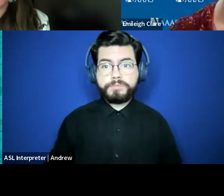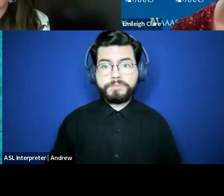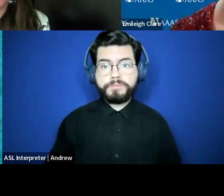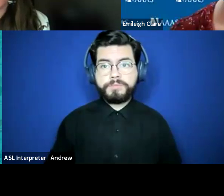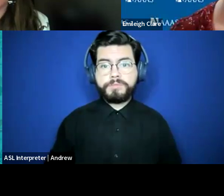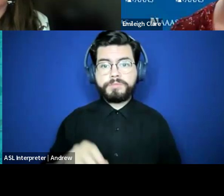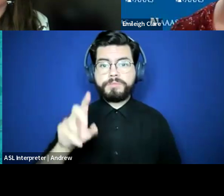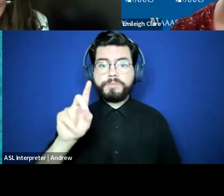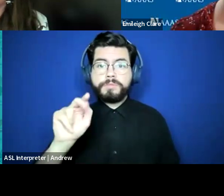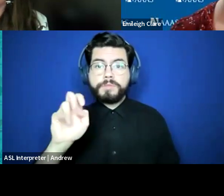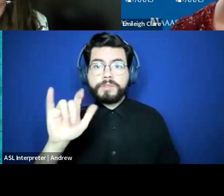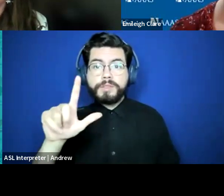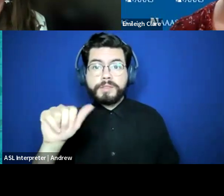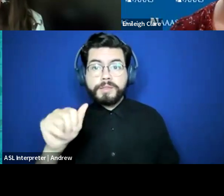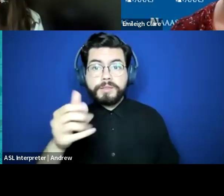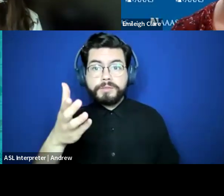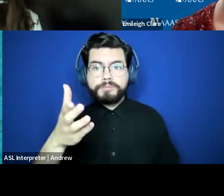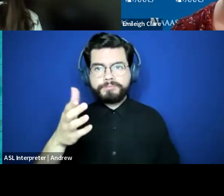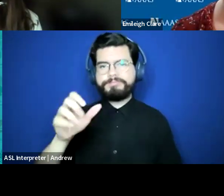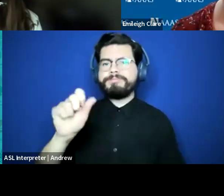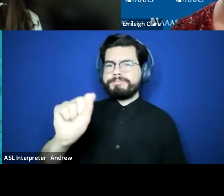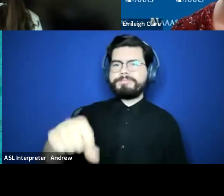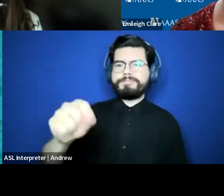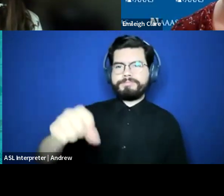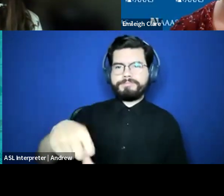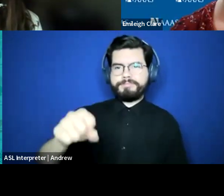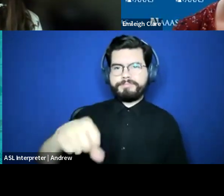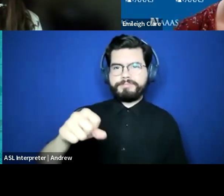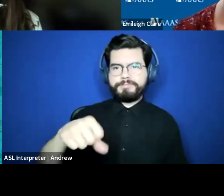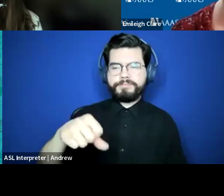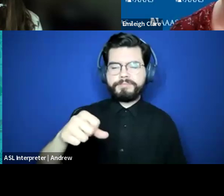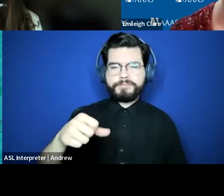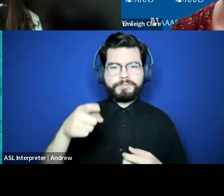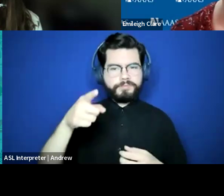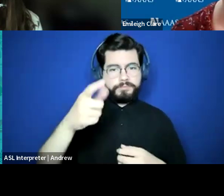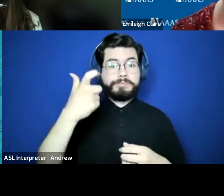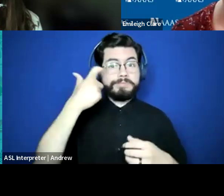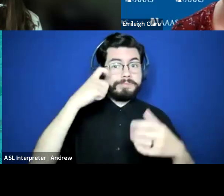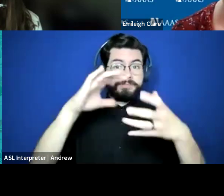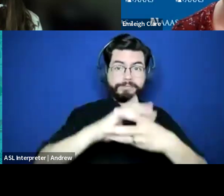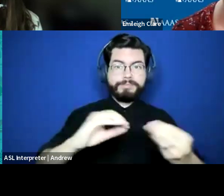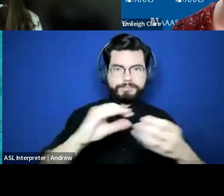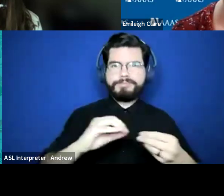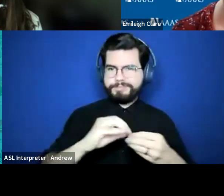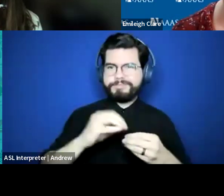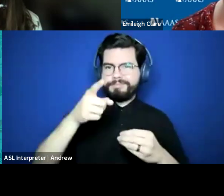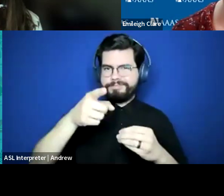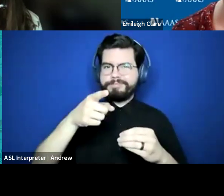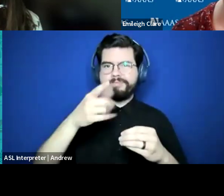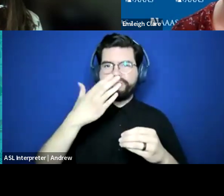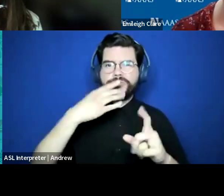Daniela, any additional thoughts? Yeah, I think those all hit the nail right on the head. What I would add is I